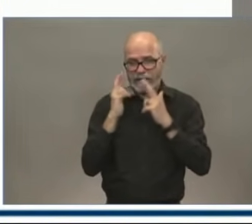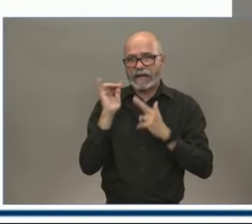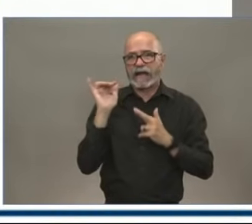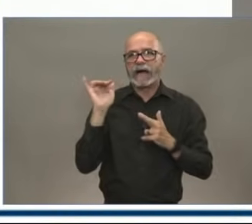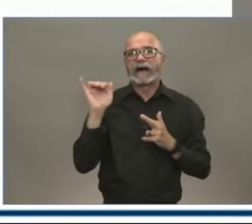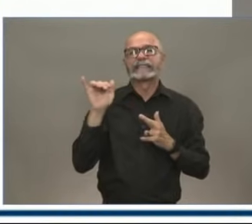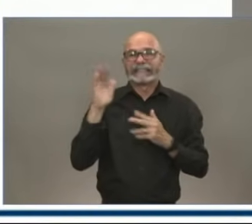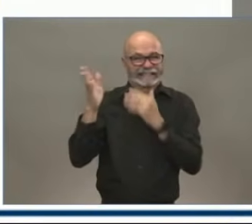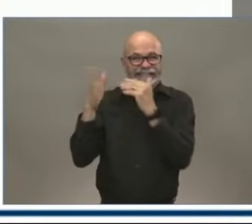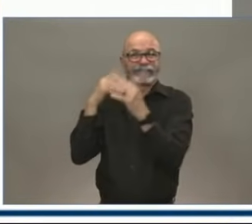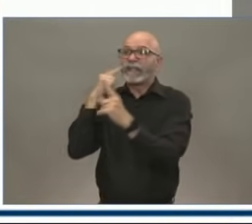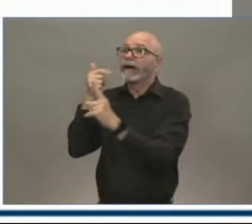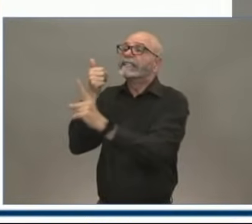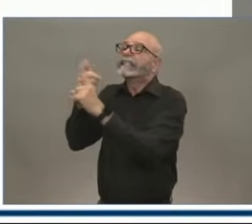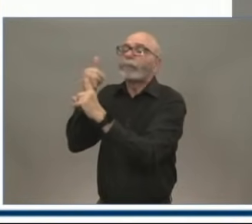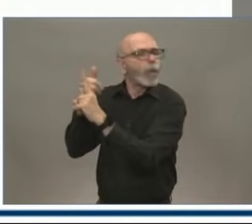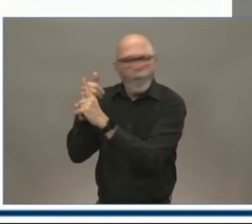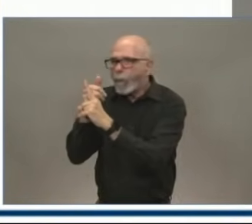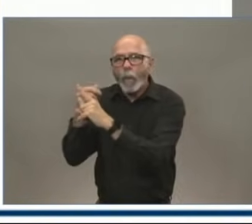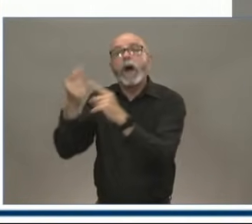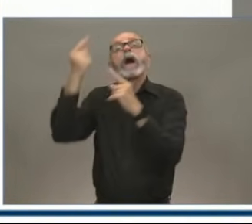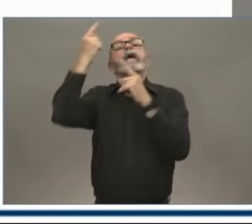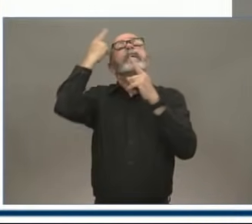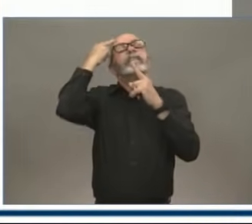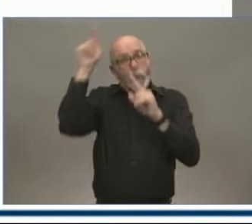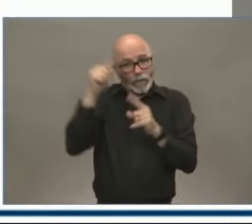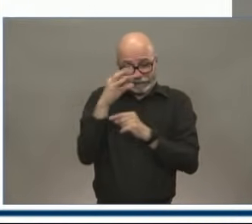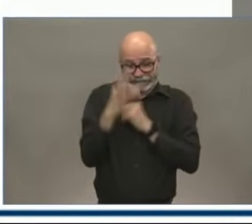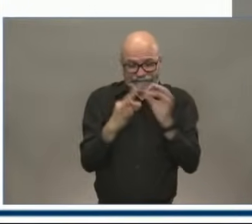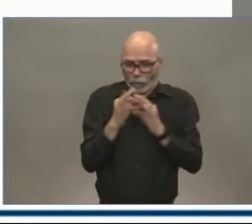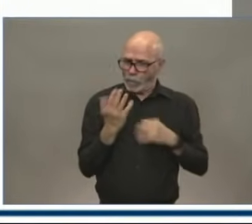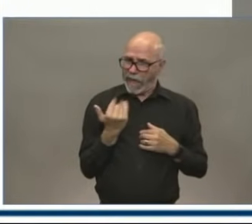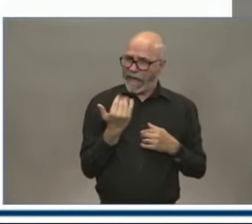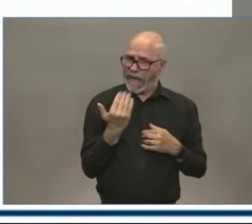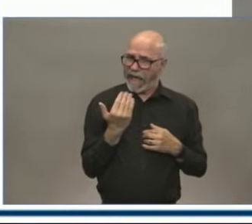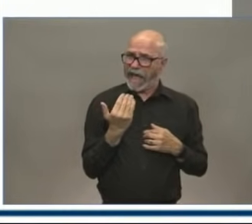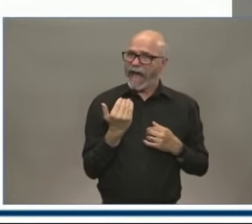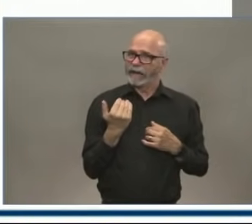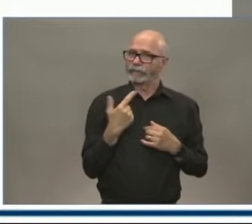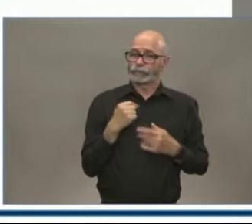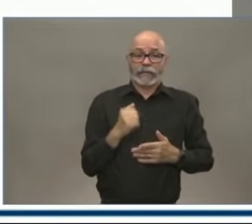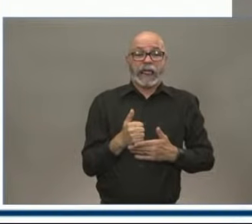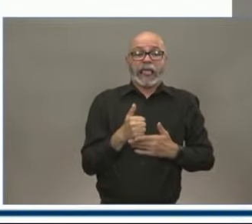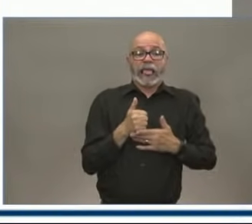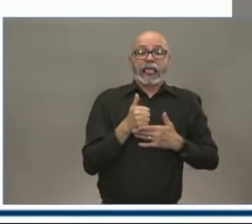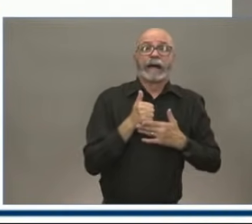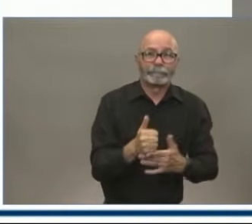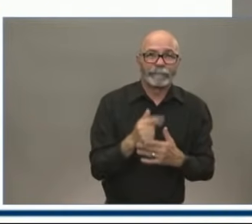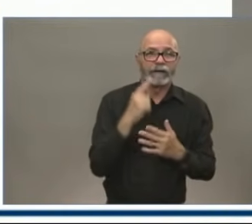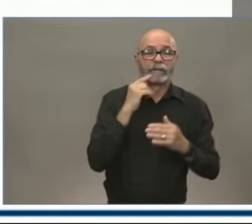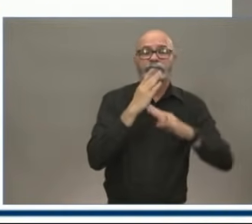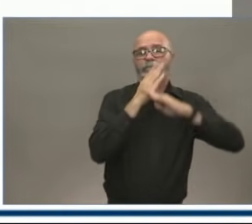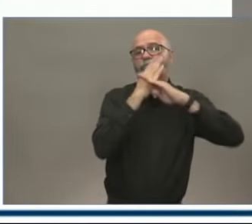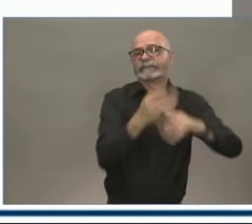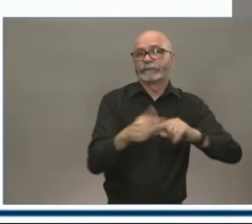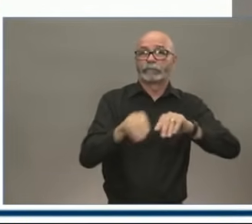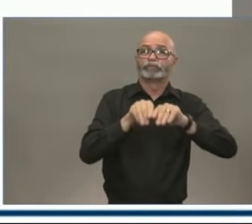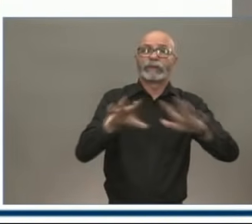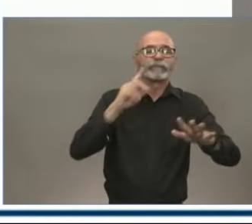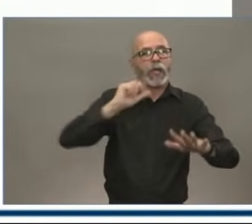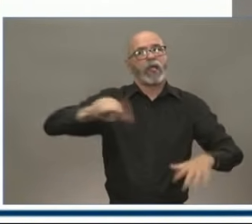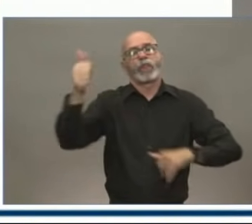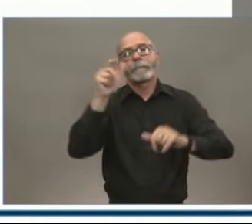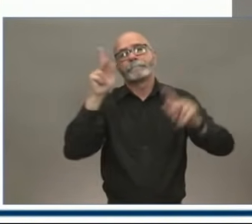they're coming forward to be tested because they feel that's one of the things that they can do to contribute to keeping the rest of their community